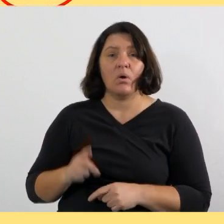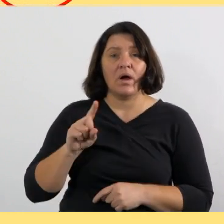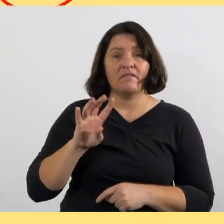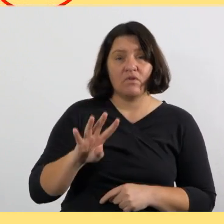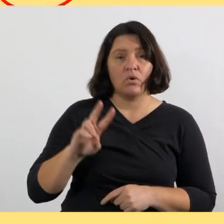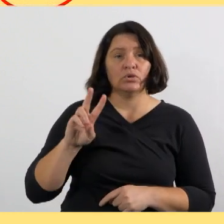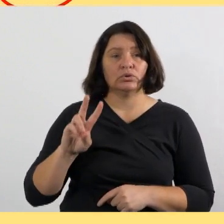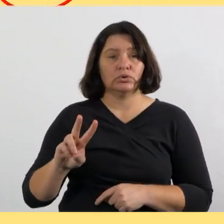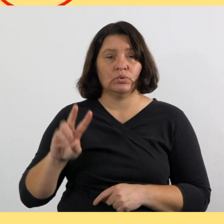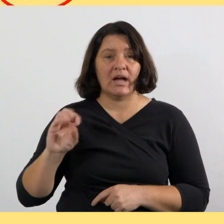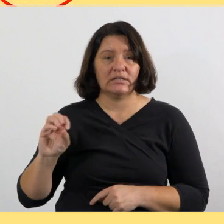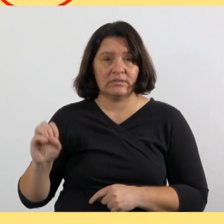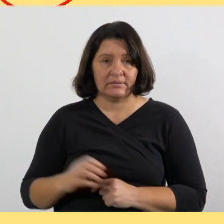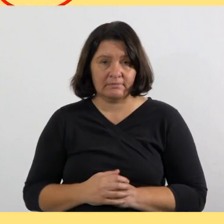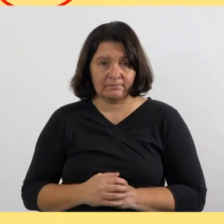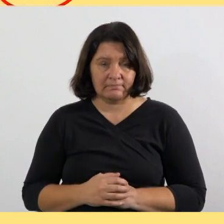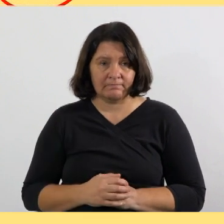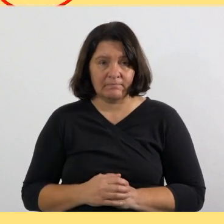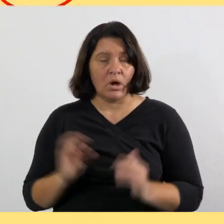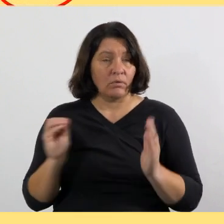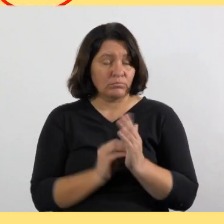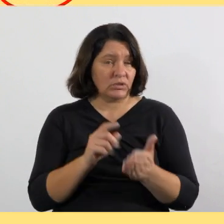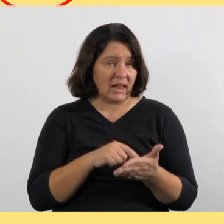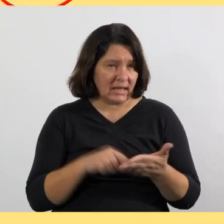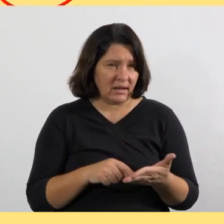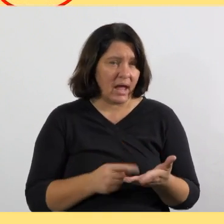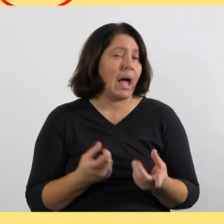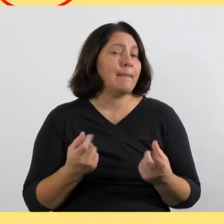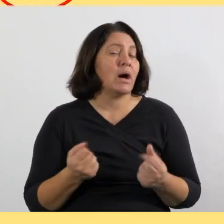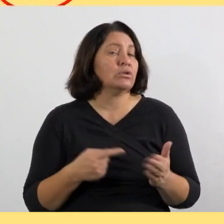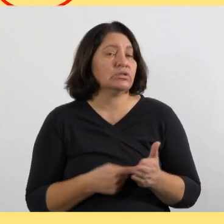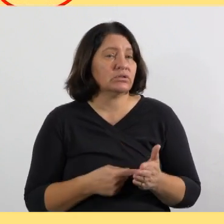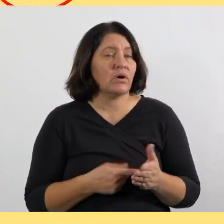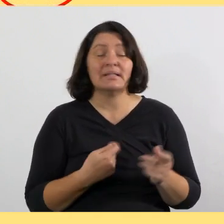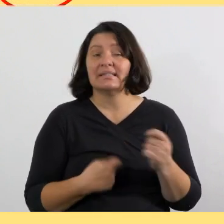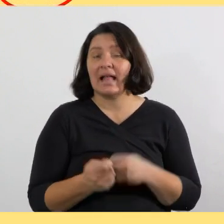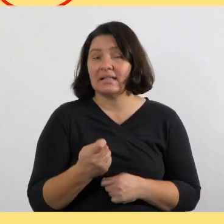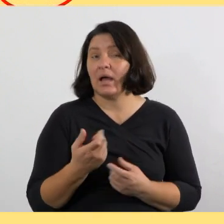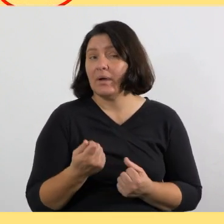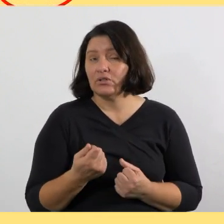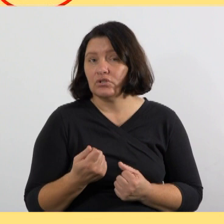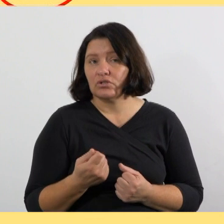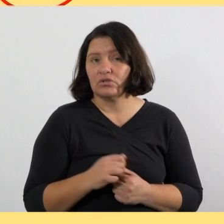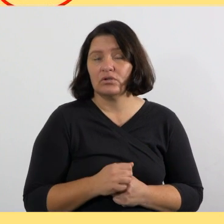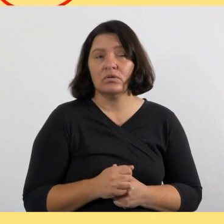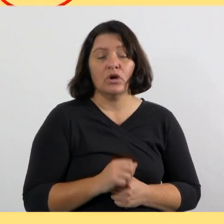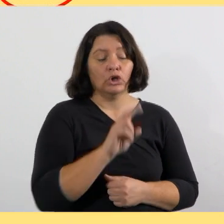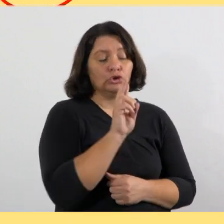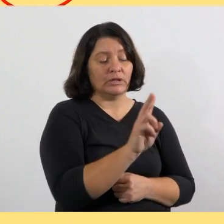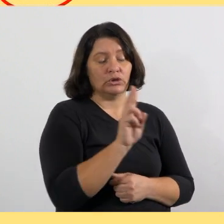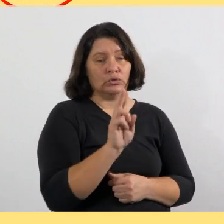14,200. Quickly punch that in your calculator. You should get an amount of sales, which